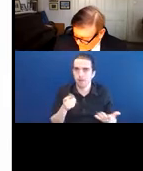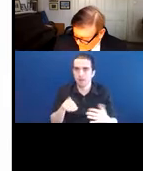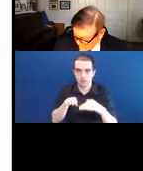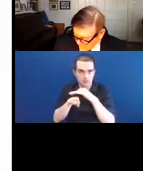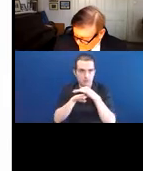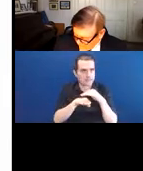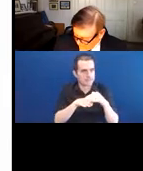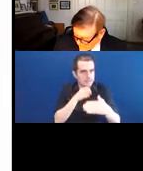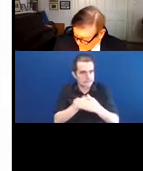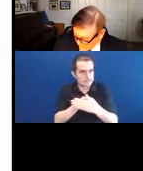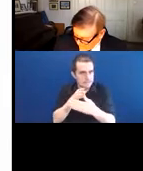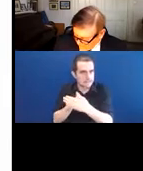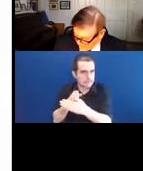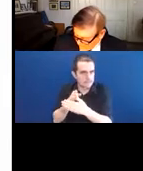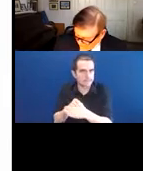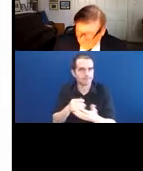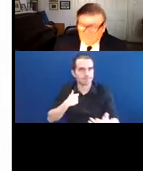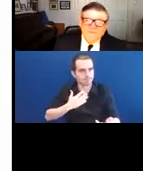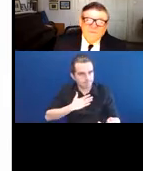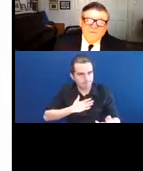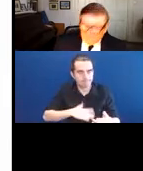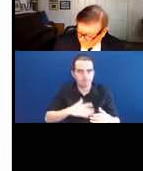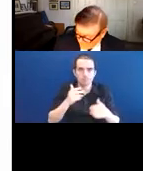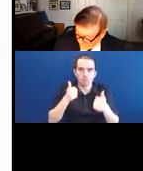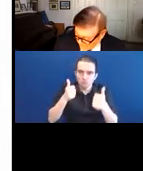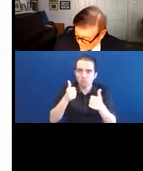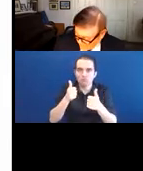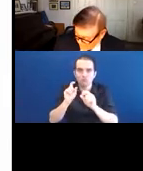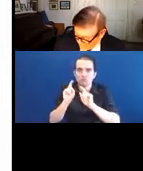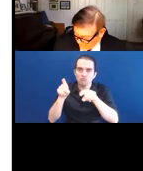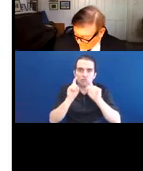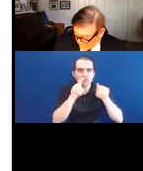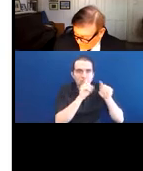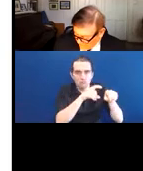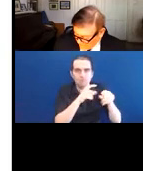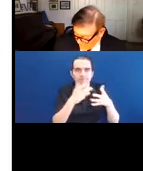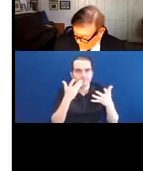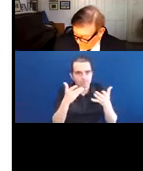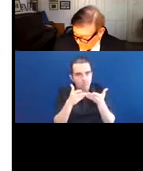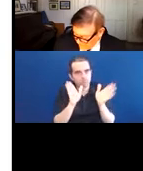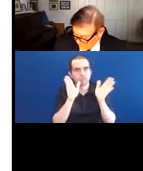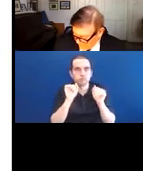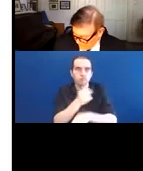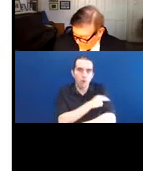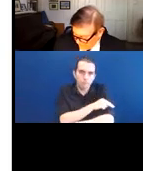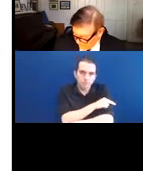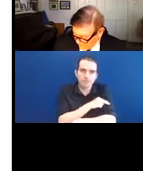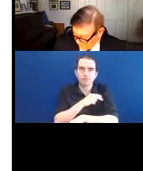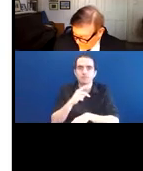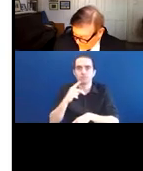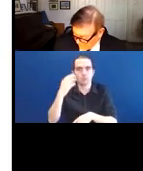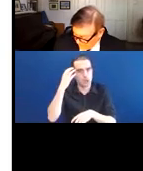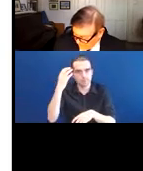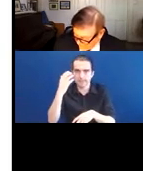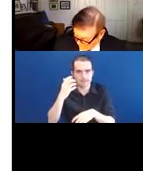Somebody in Nigeria, healthcare services were not available. Movements were stopped, and going to the hospital then was not